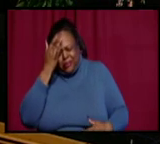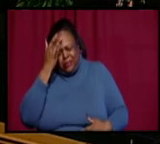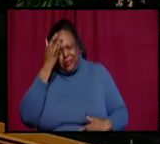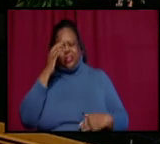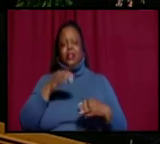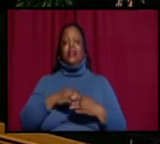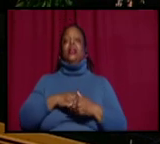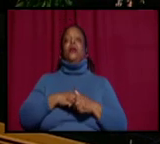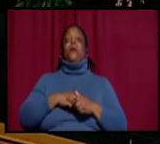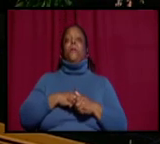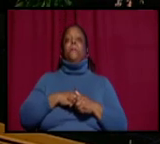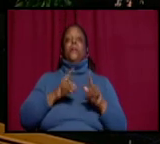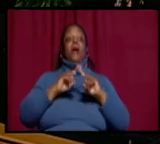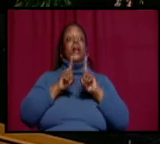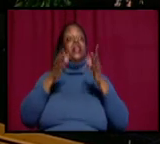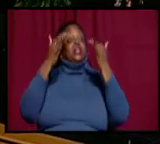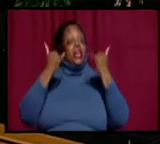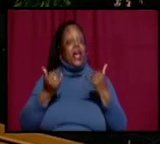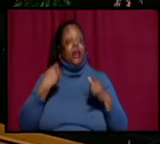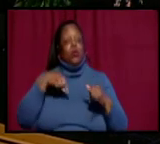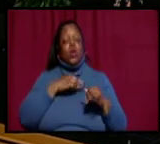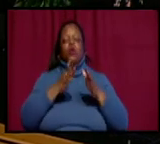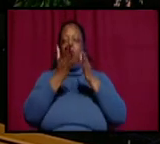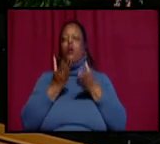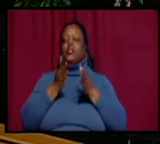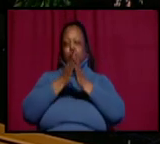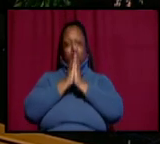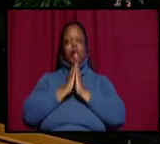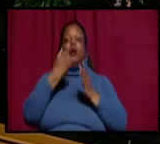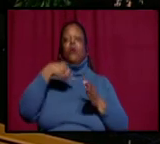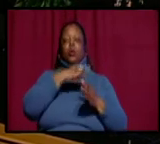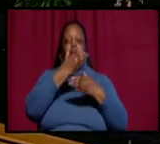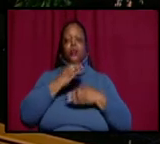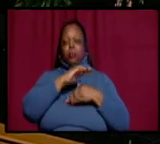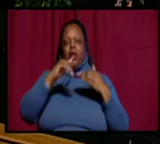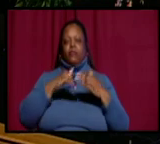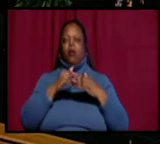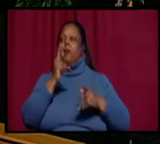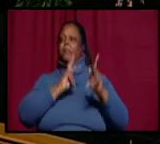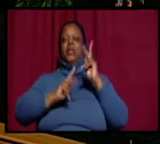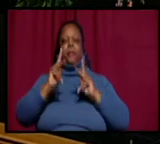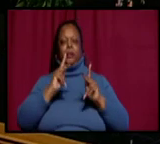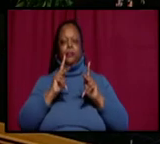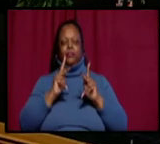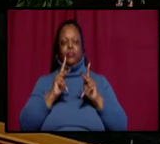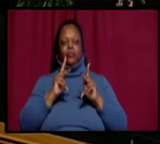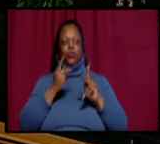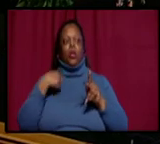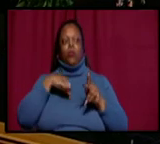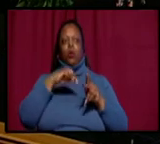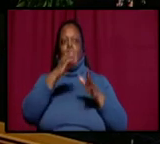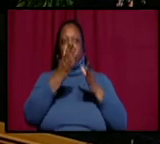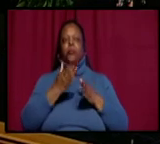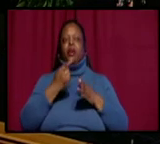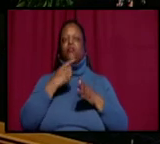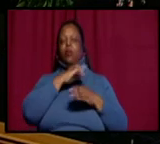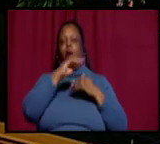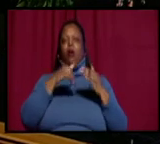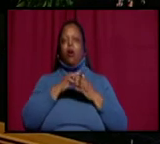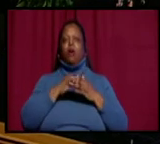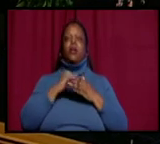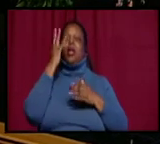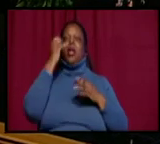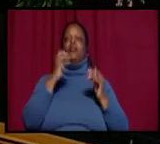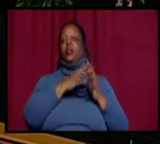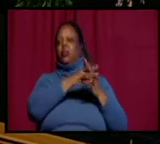suffering with this virus. But tonight, we want to pray. We want to pray for our people. Amen. We want to pray for minorities that have